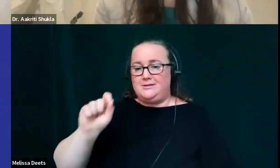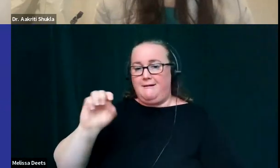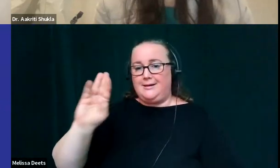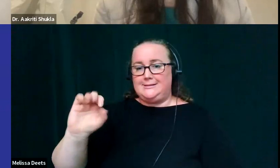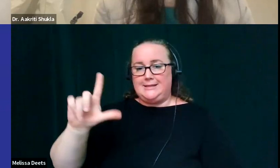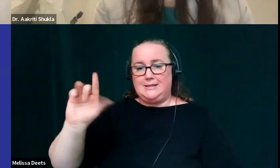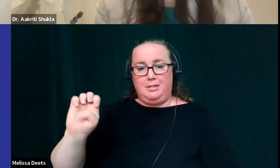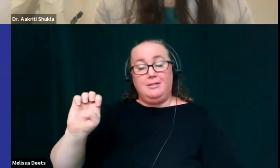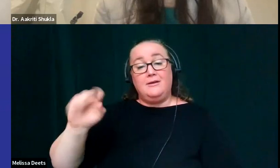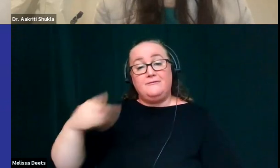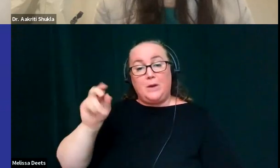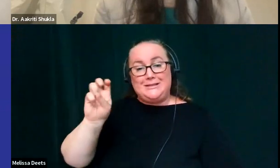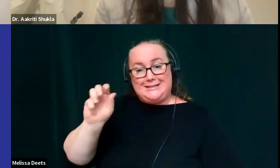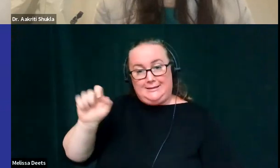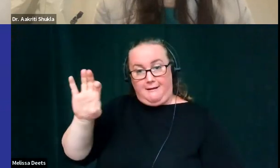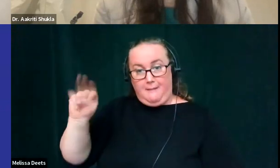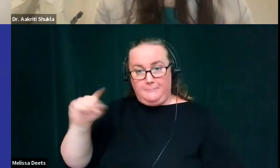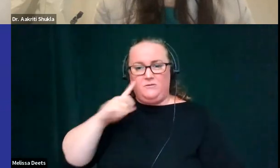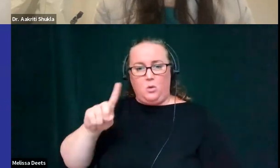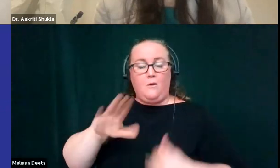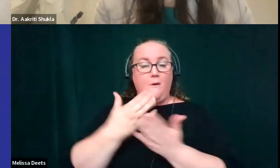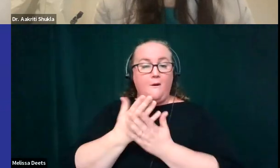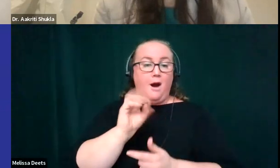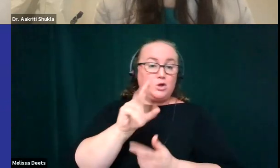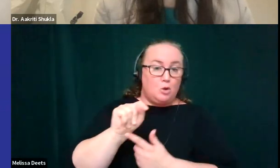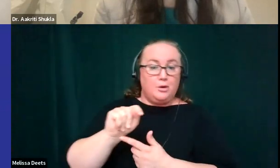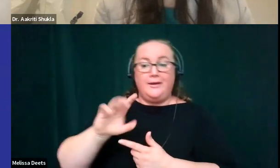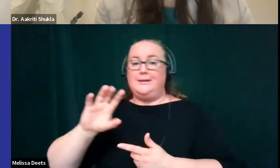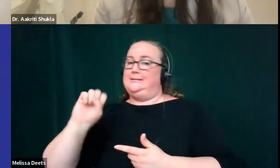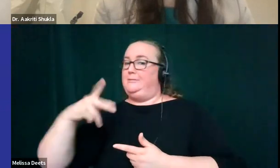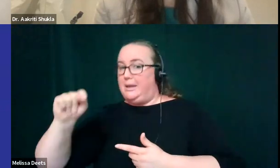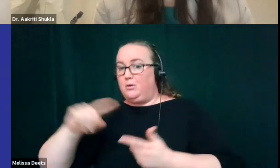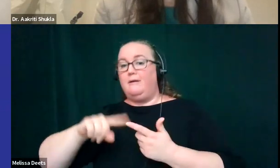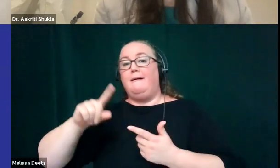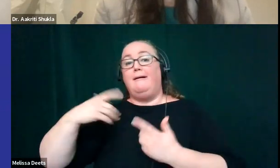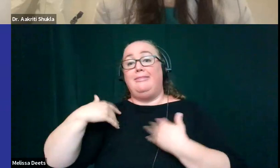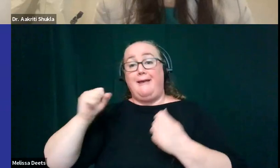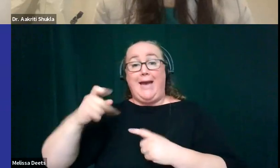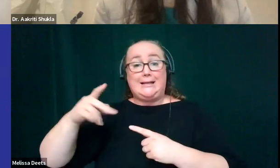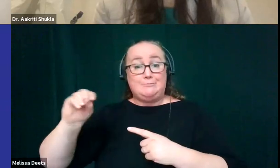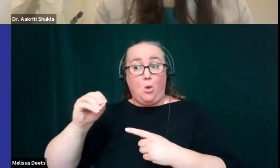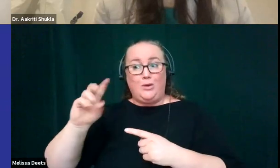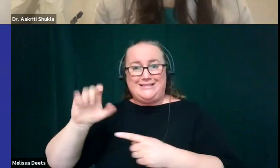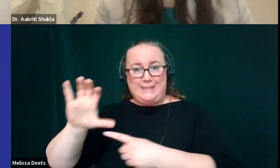in September, as well as October, and the Blind Health Expo at the end of the year. Other than that, we will be in